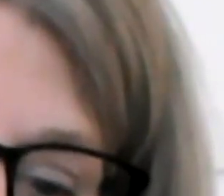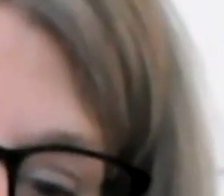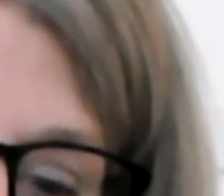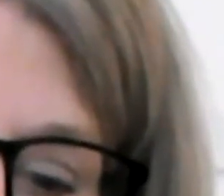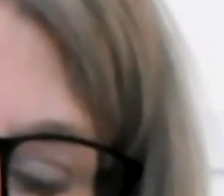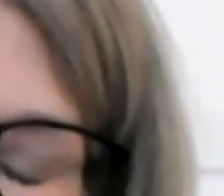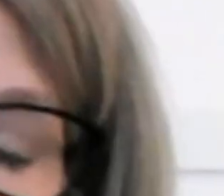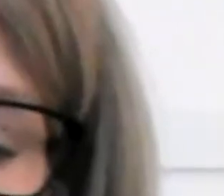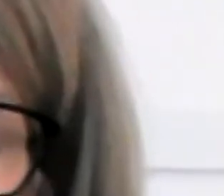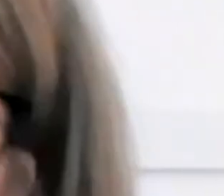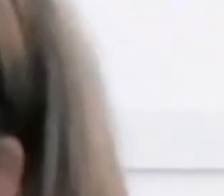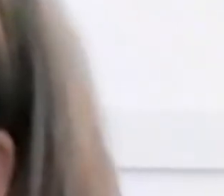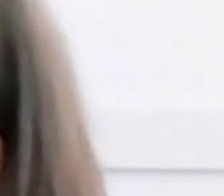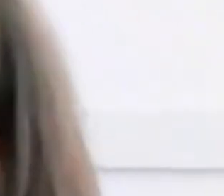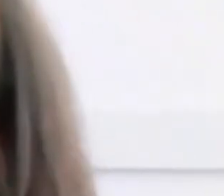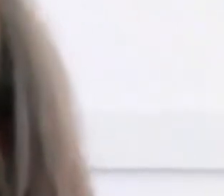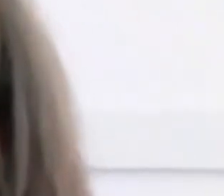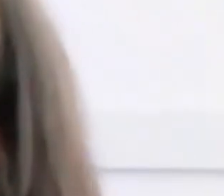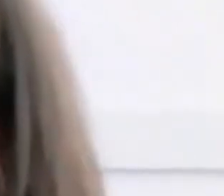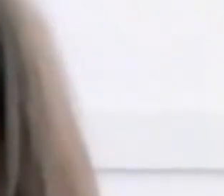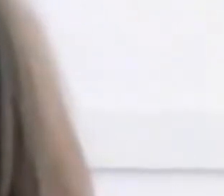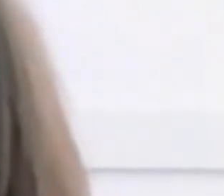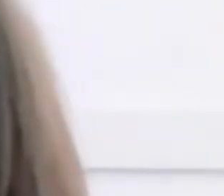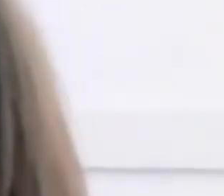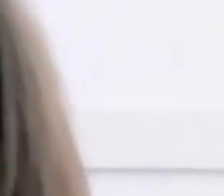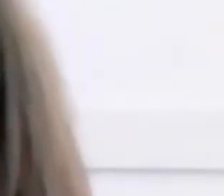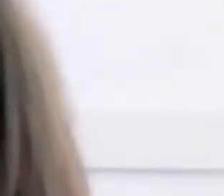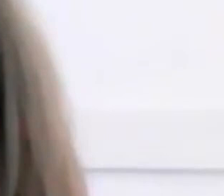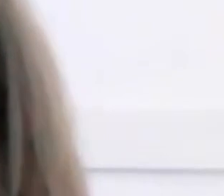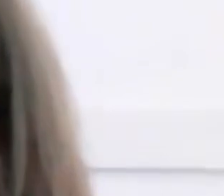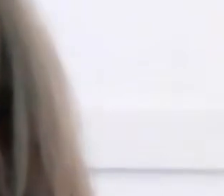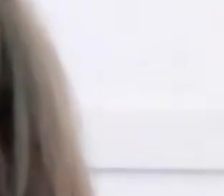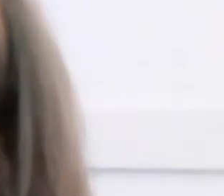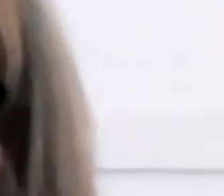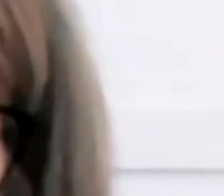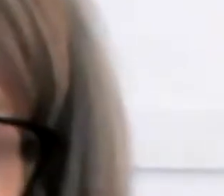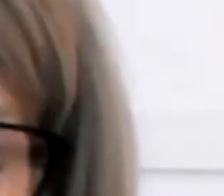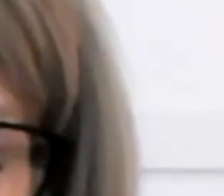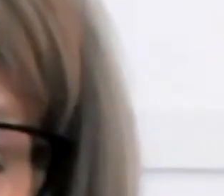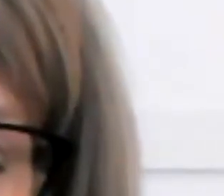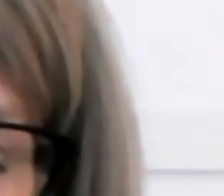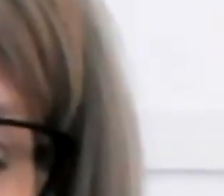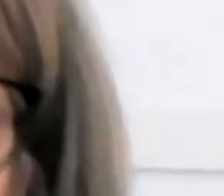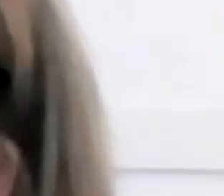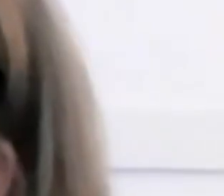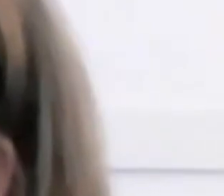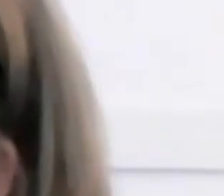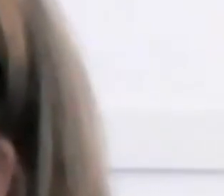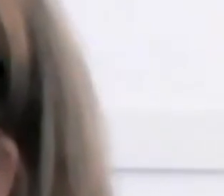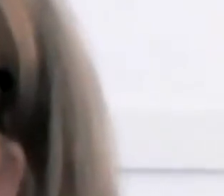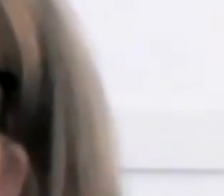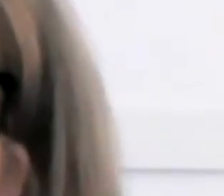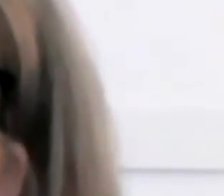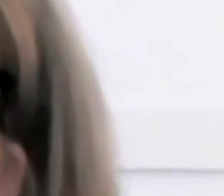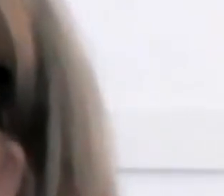just remembering, and Chris really, I think, called this out in the last Q&A, that our